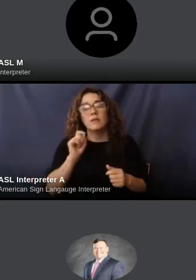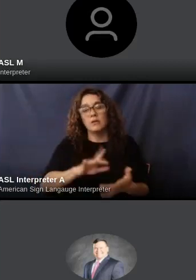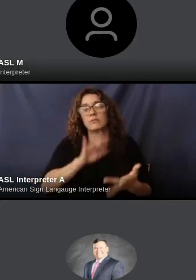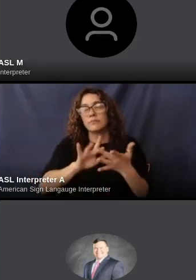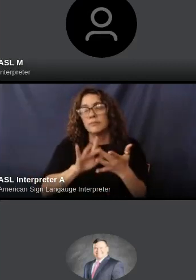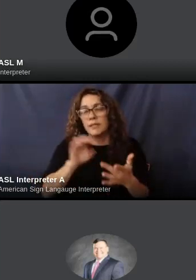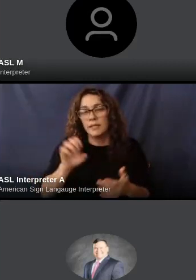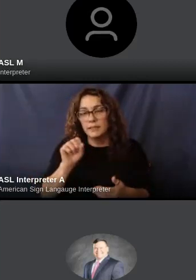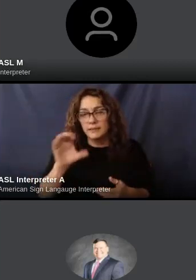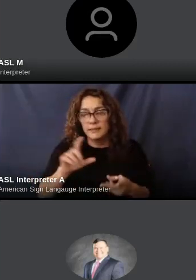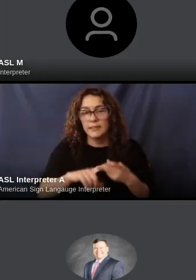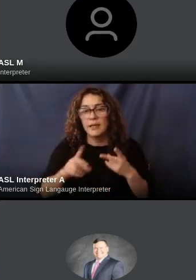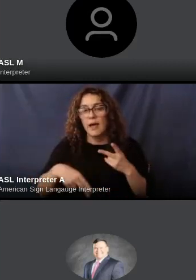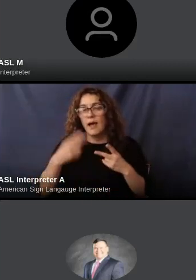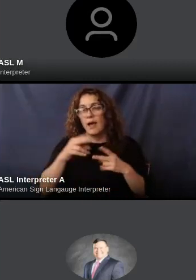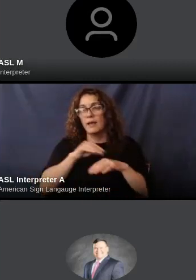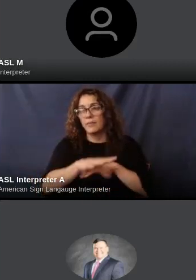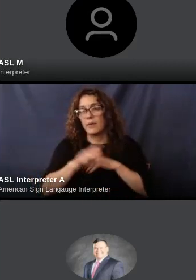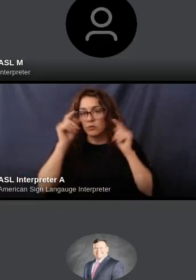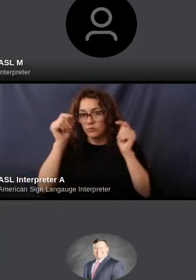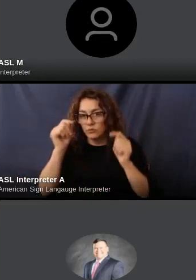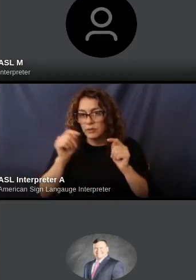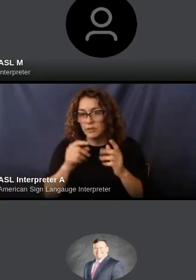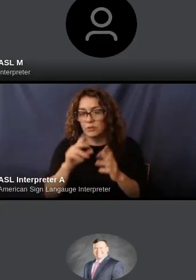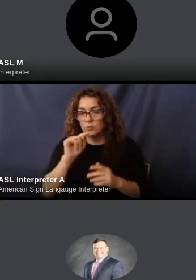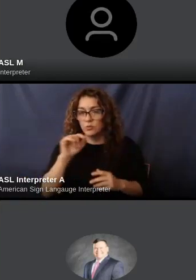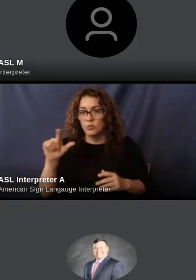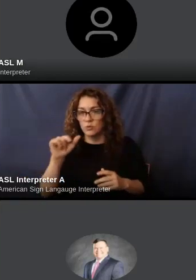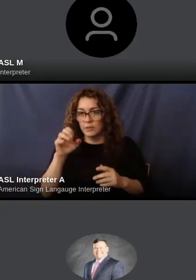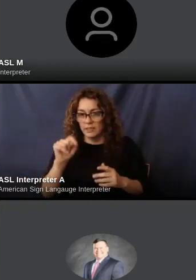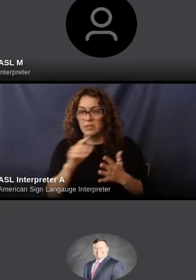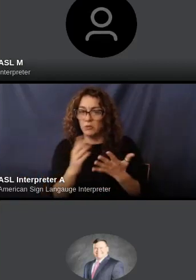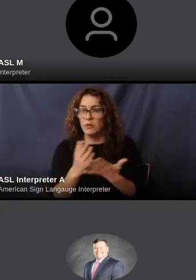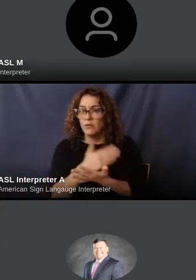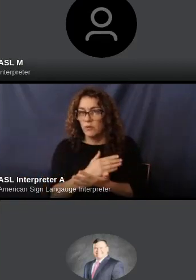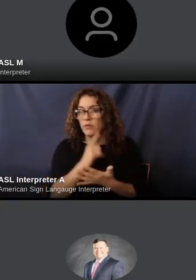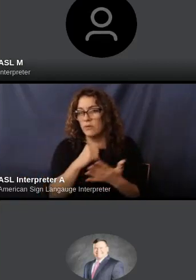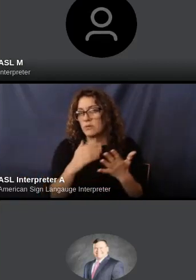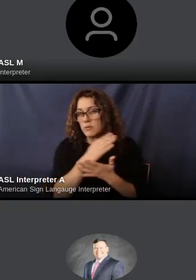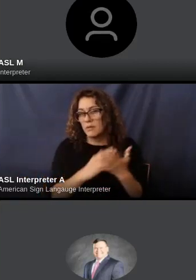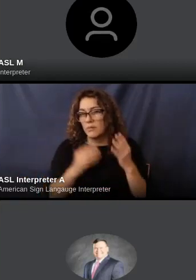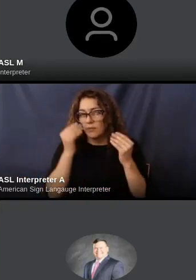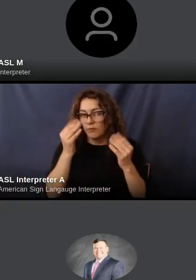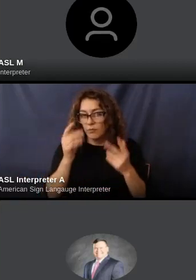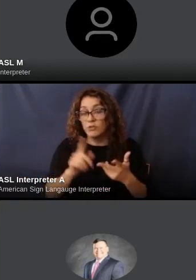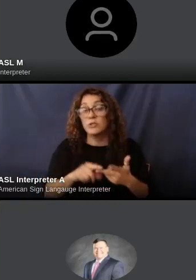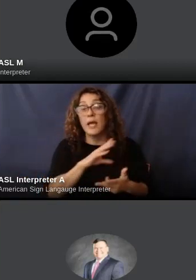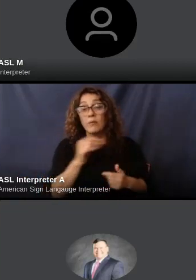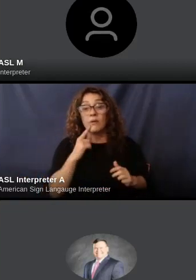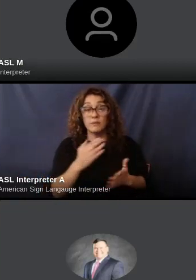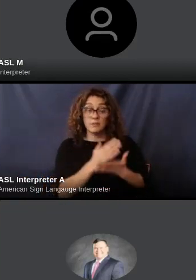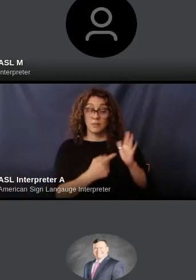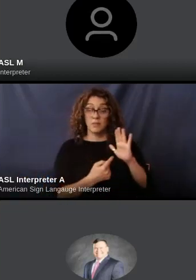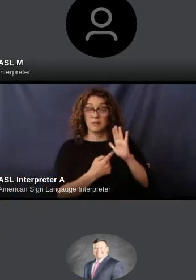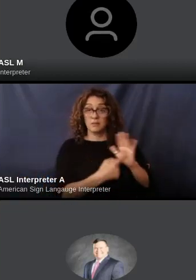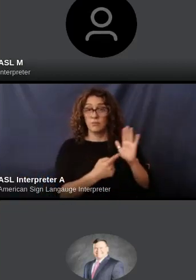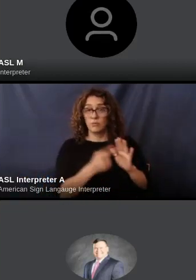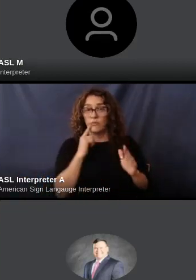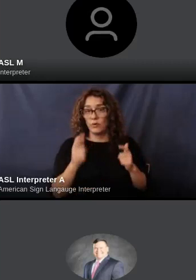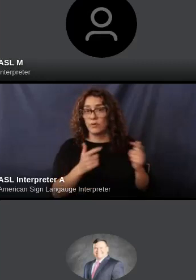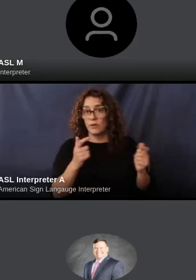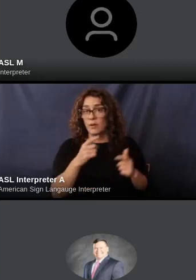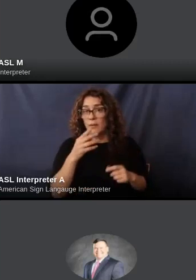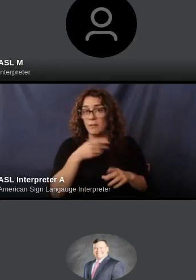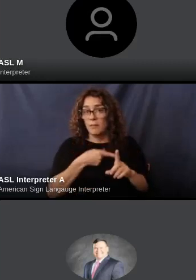impact tutoring toolkit that the agency puts forth. There are also some exemplary master scheduling for summer programmings that